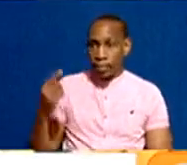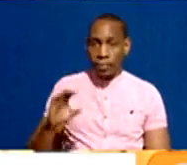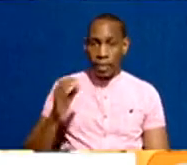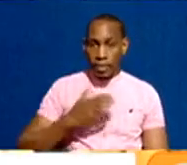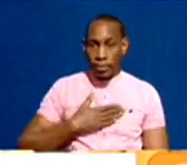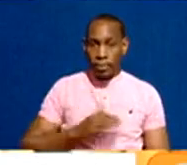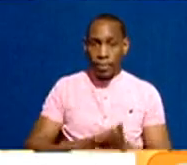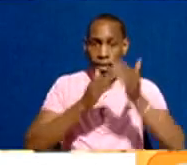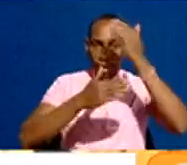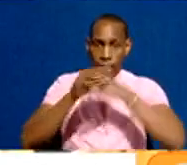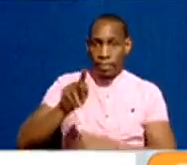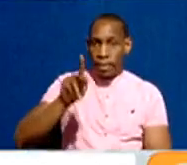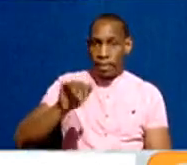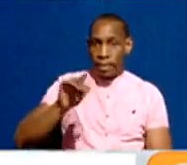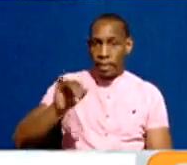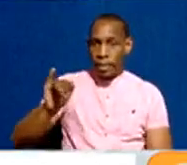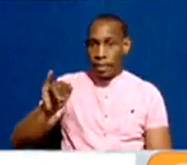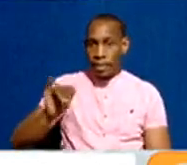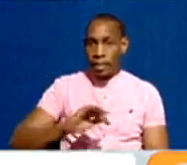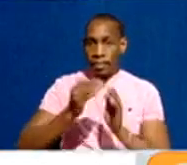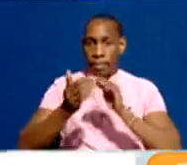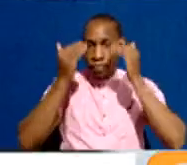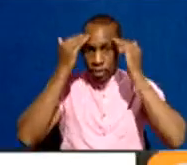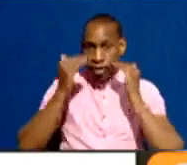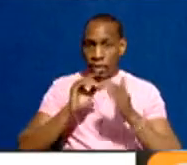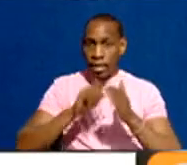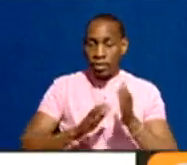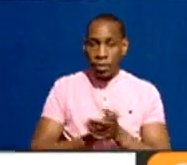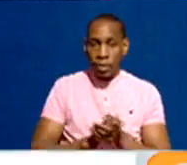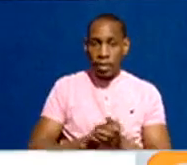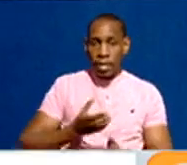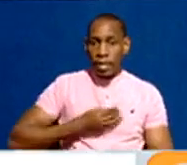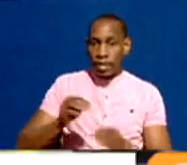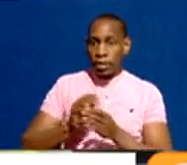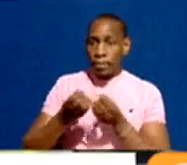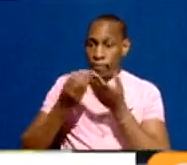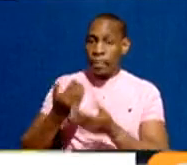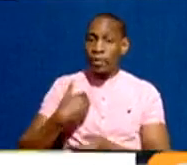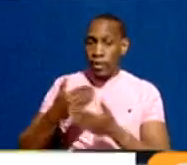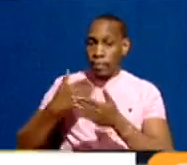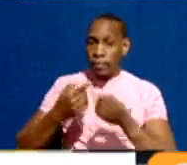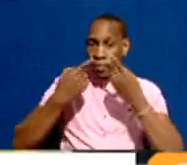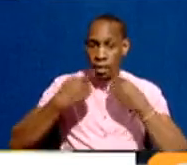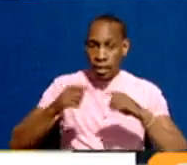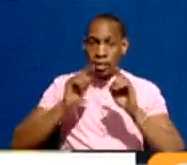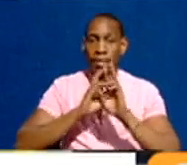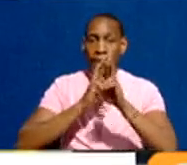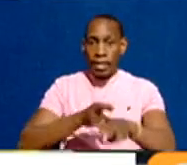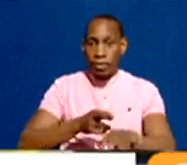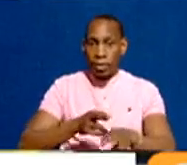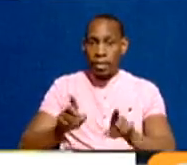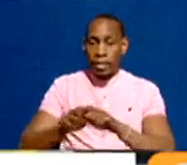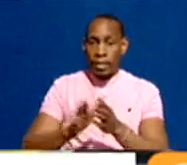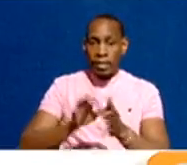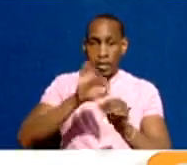client, Professor Kithure Kindiki, in his submission before the court, said the council members had prior information on the declaration of results as the